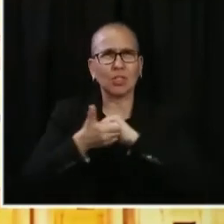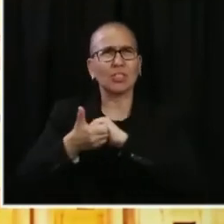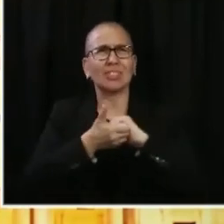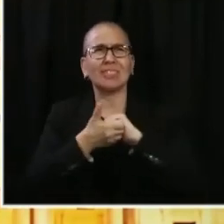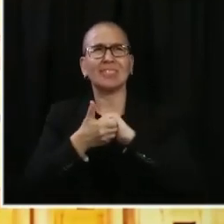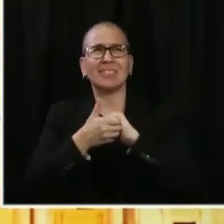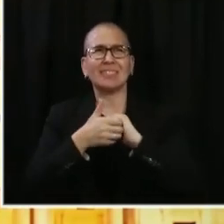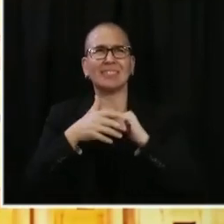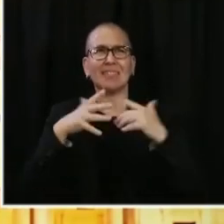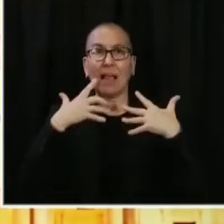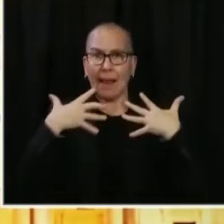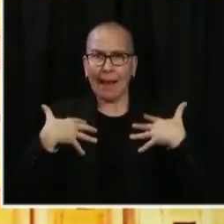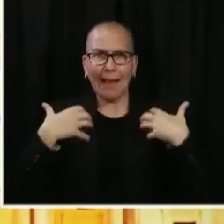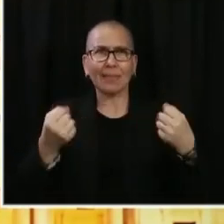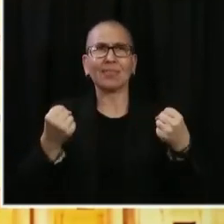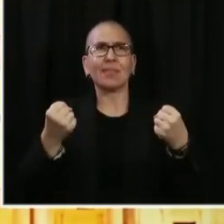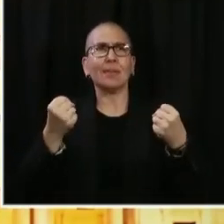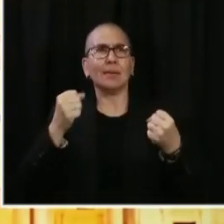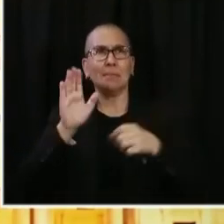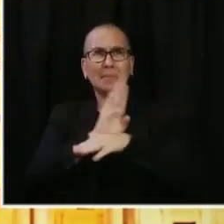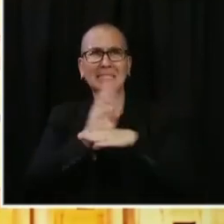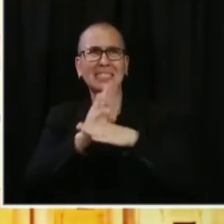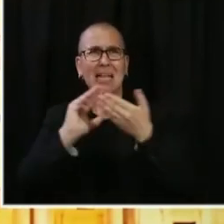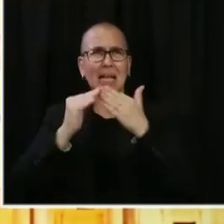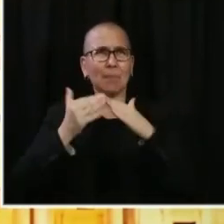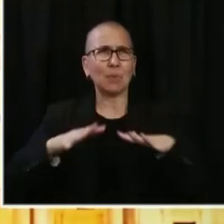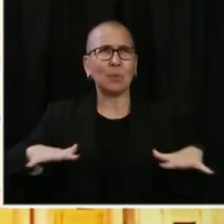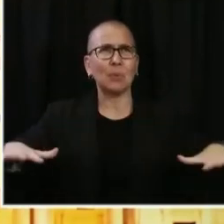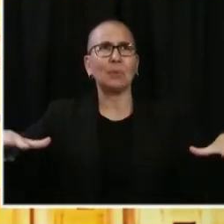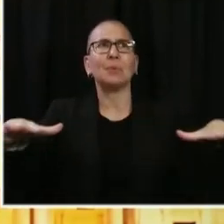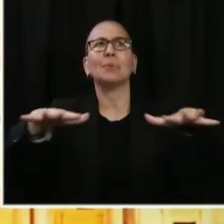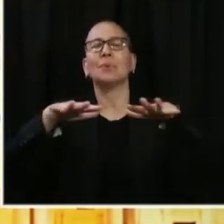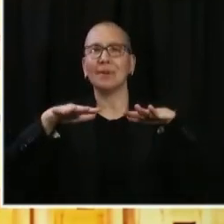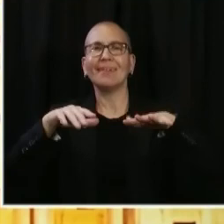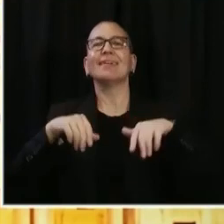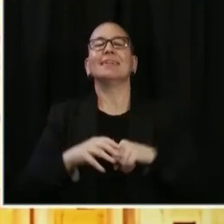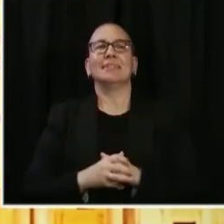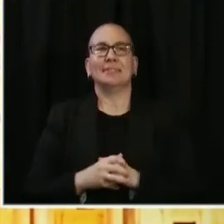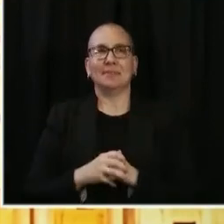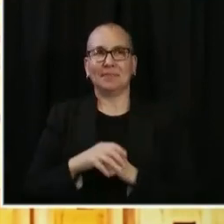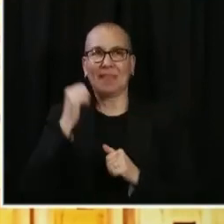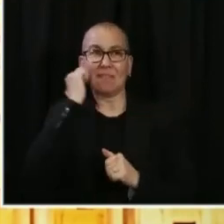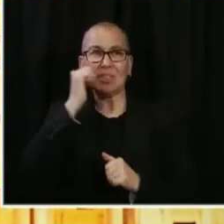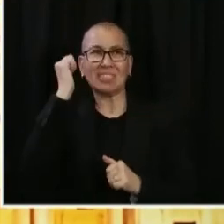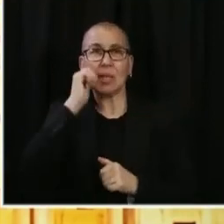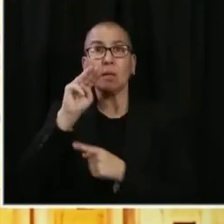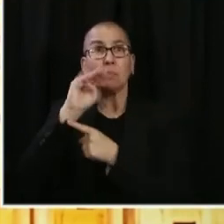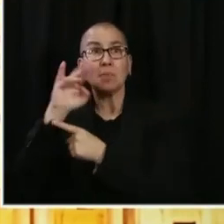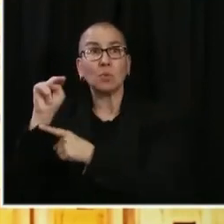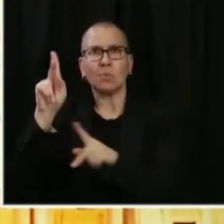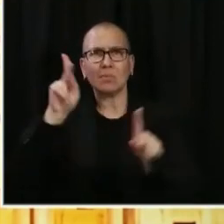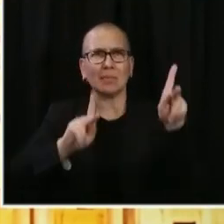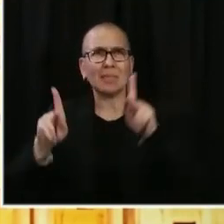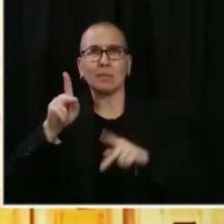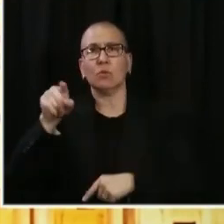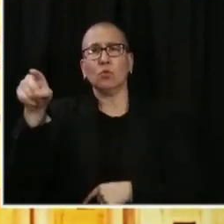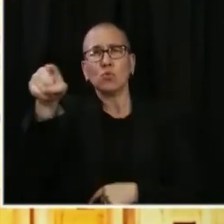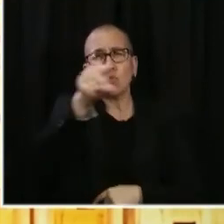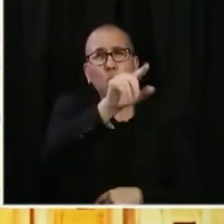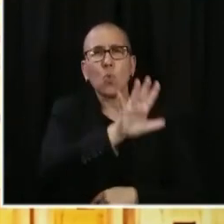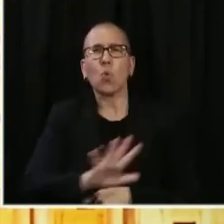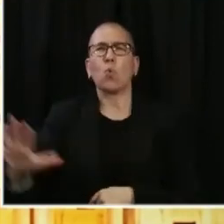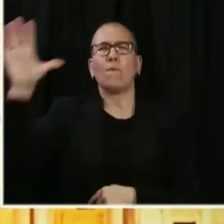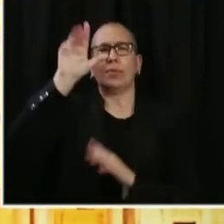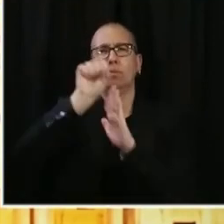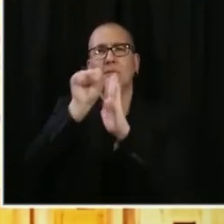sector, innovative business community, world-class universities, and everyday Minnesotans just like you from across the state.